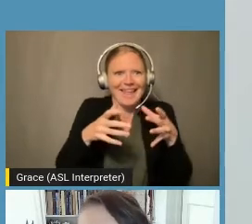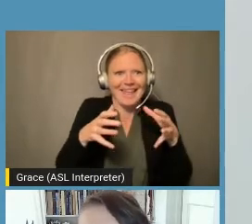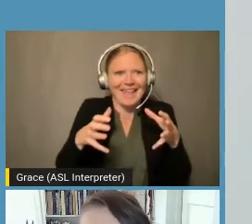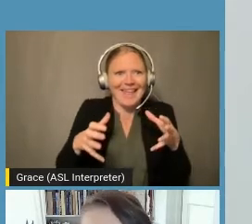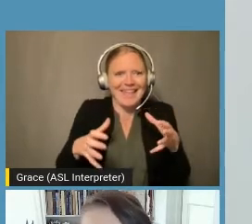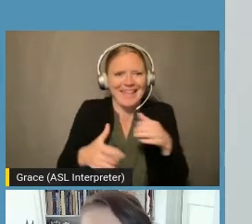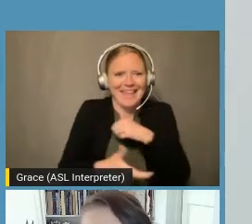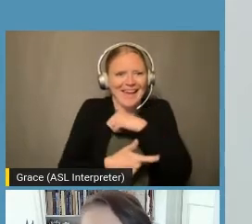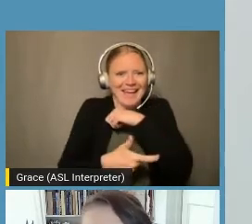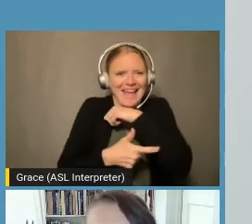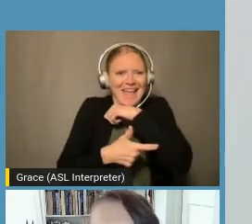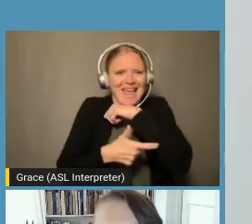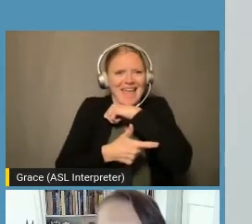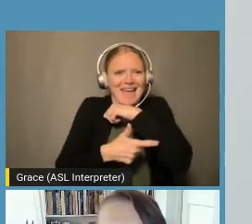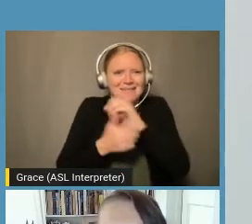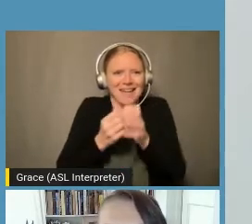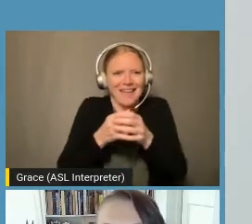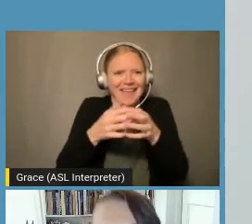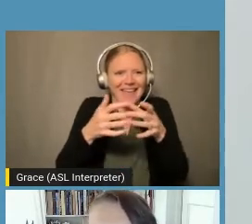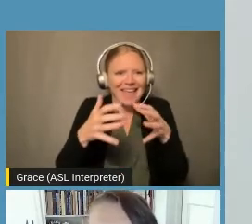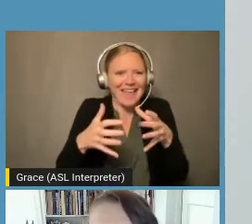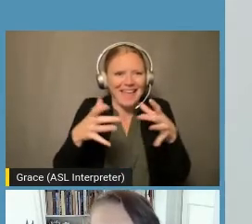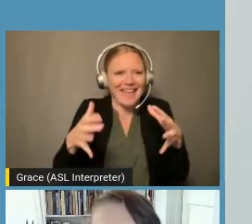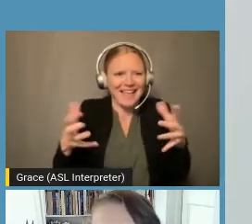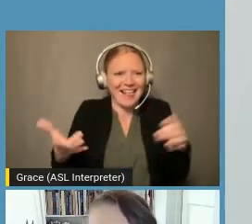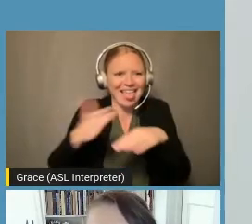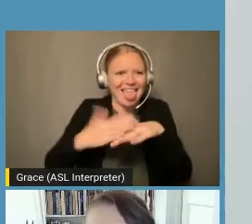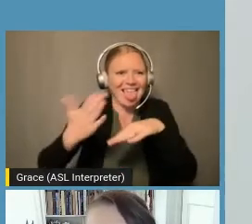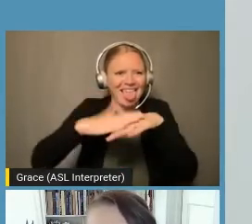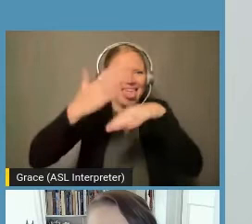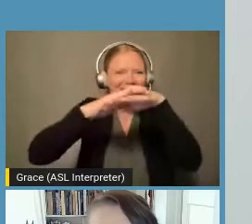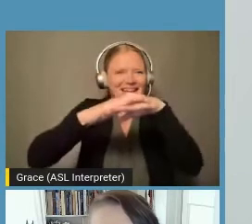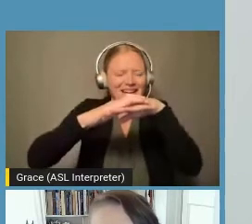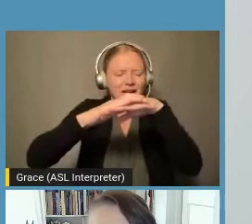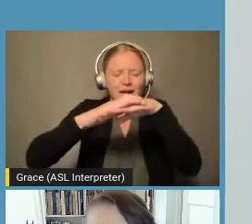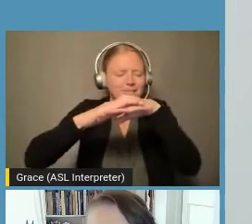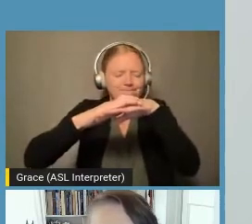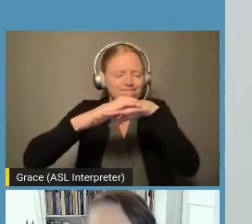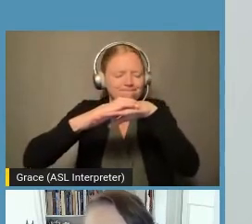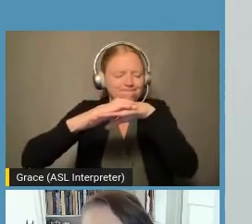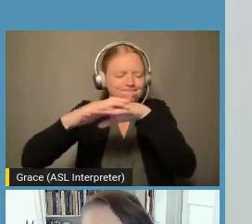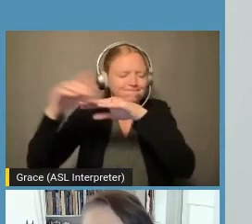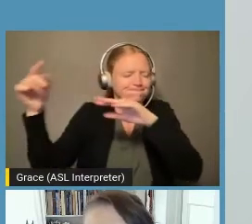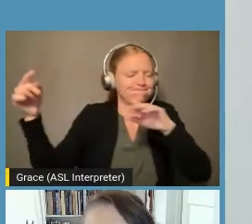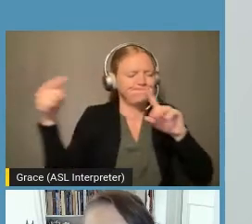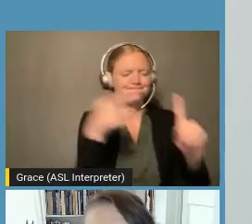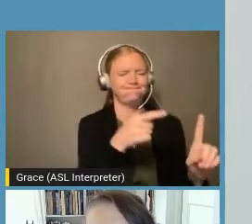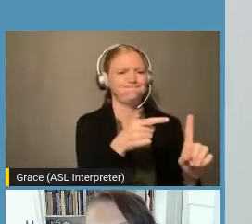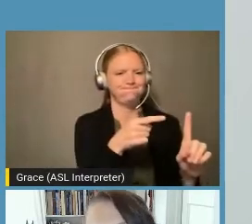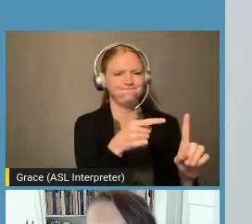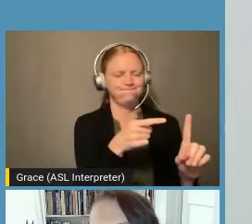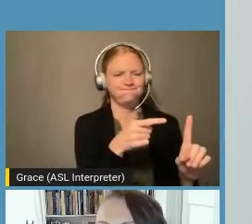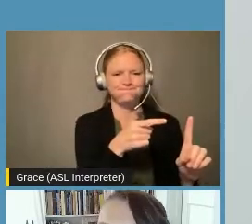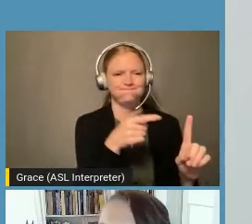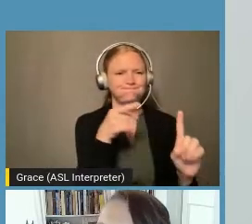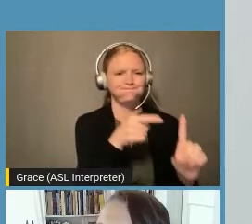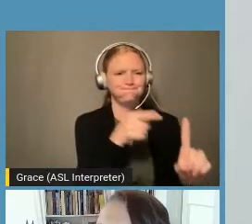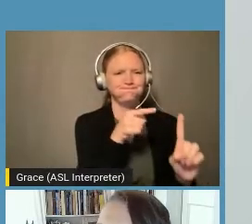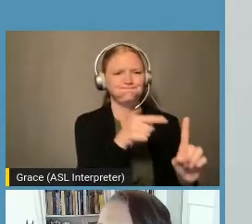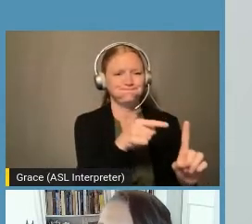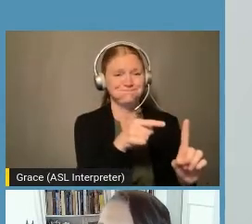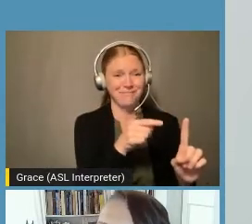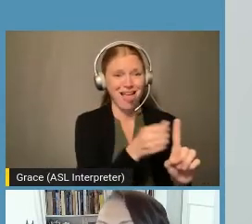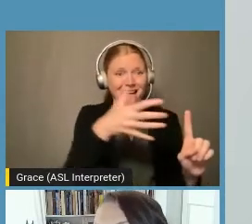this project, and when you go back to that clear purpose, like, does this shiny, wonderful thing really fit into